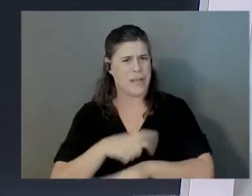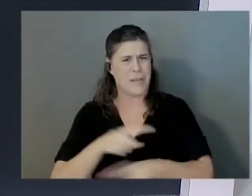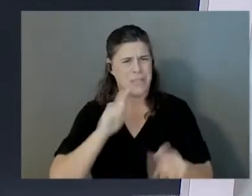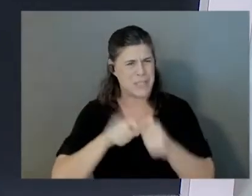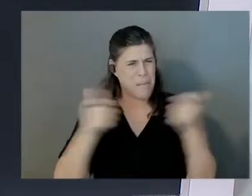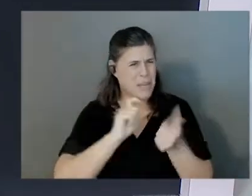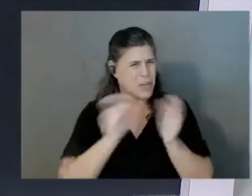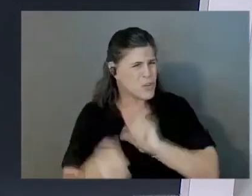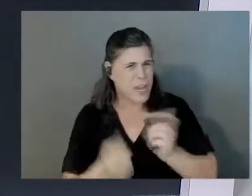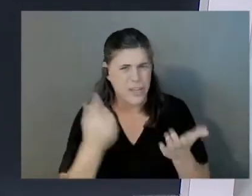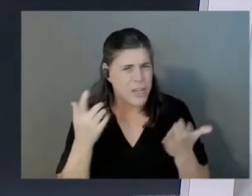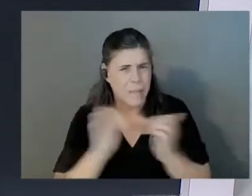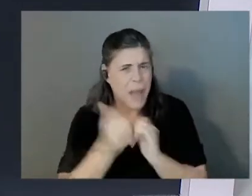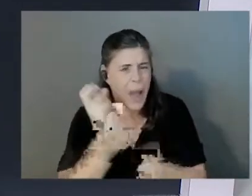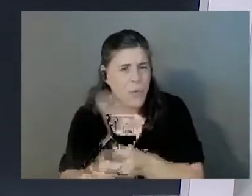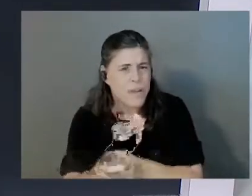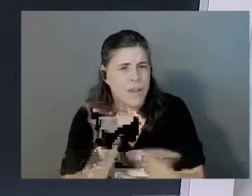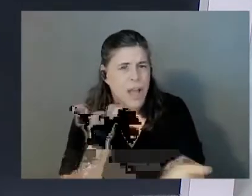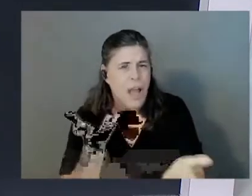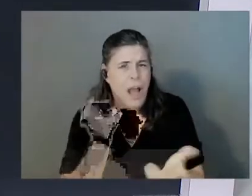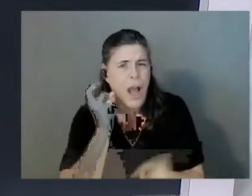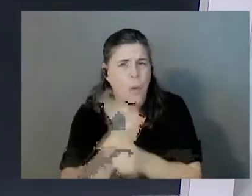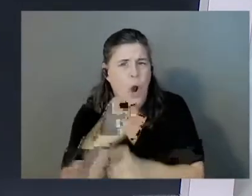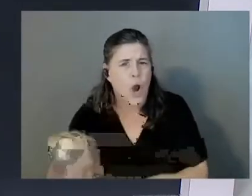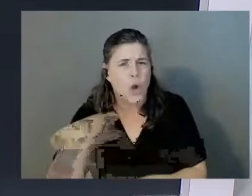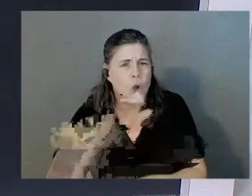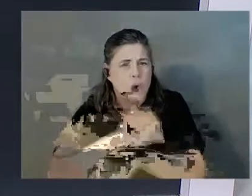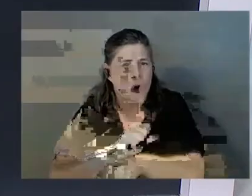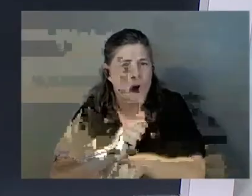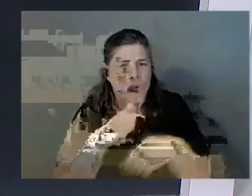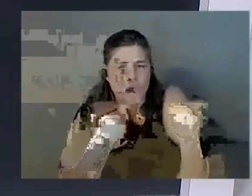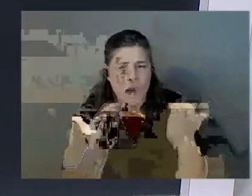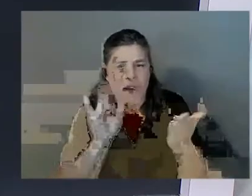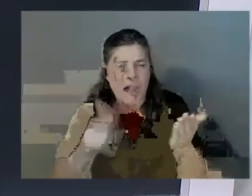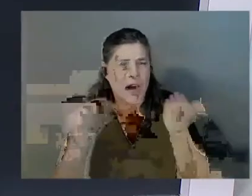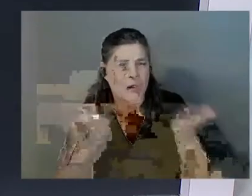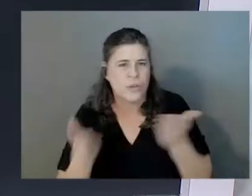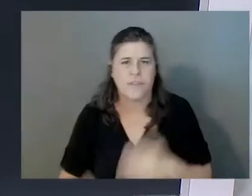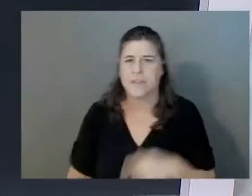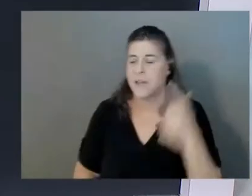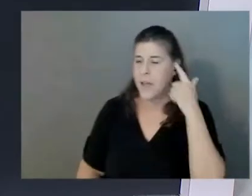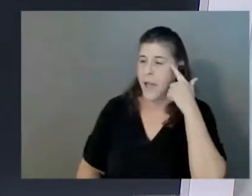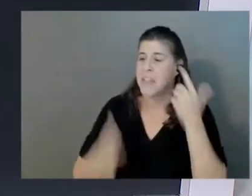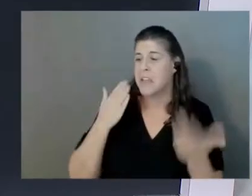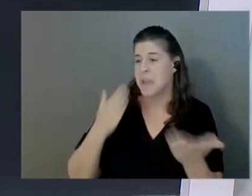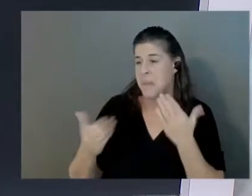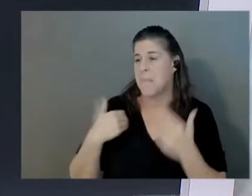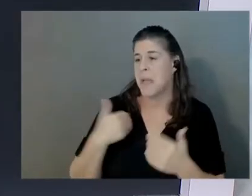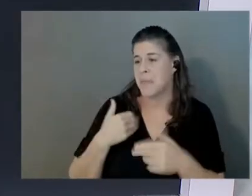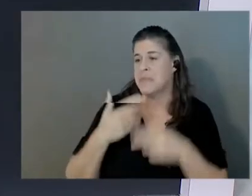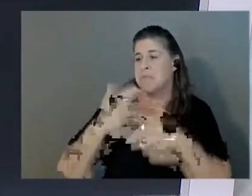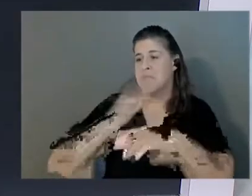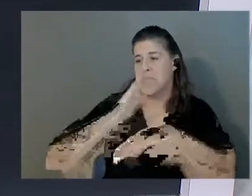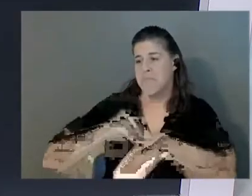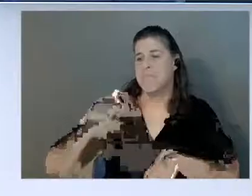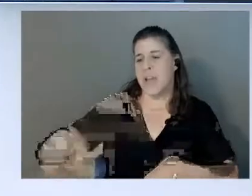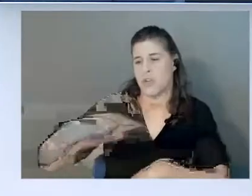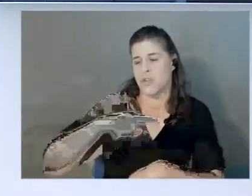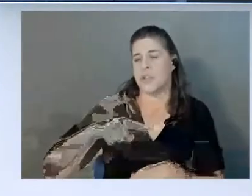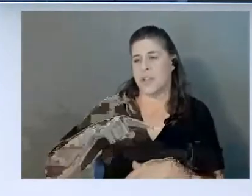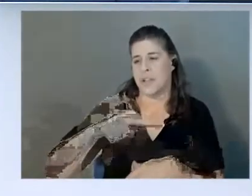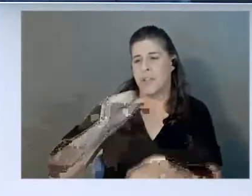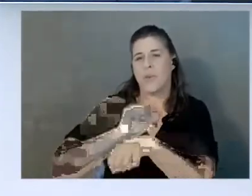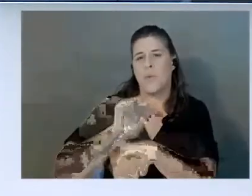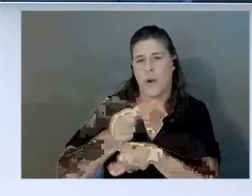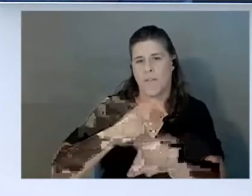How difficult, how hard were you guys working to deliver this? Well, I think it's probably worth calling out all the team, the work that the Huge engineering effort team